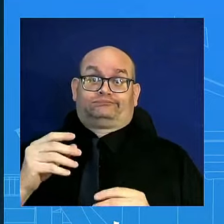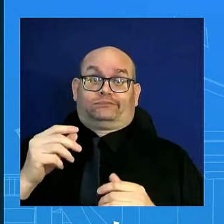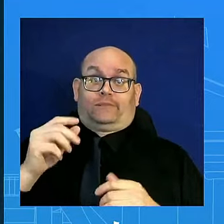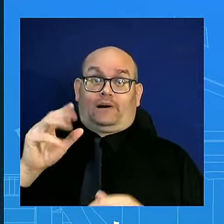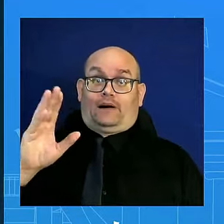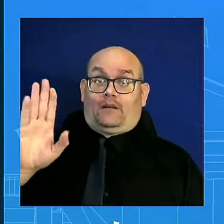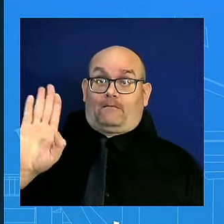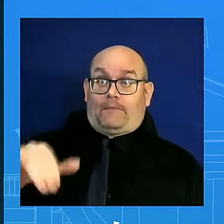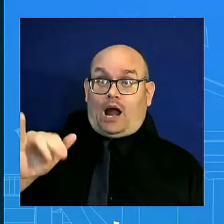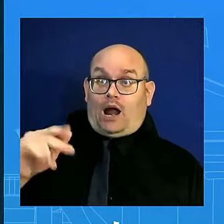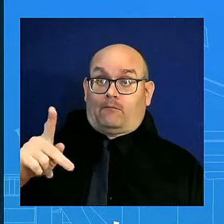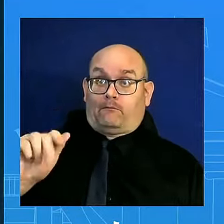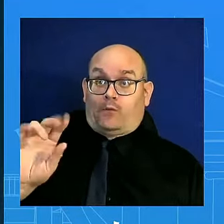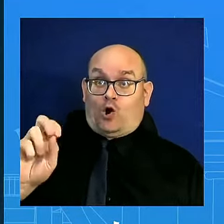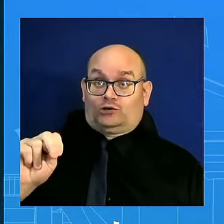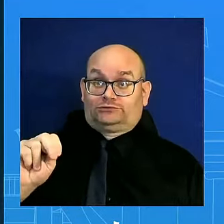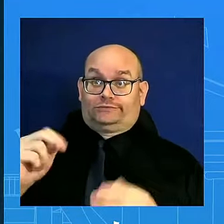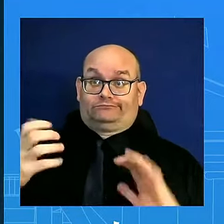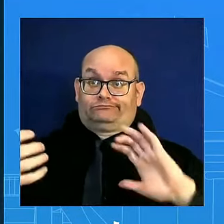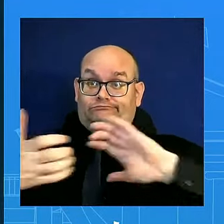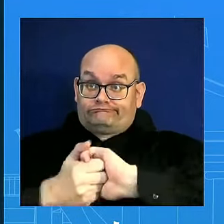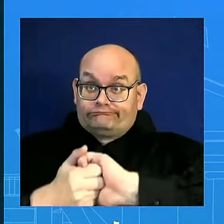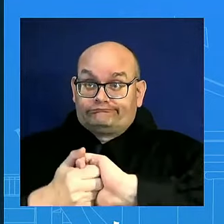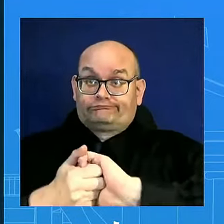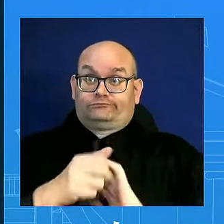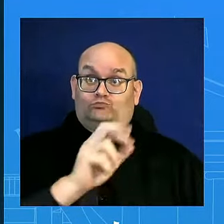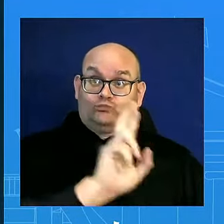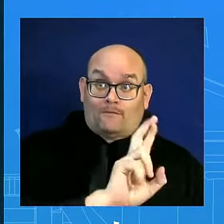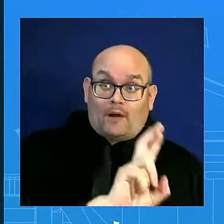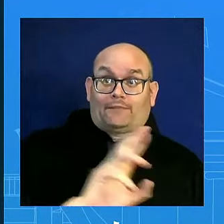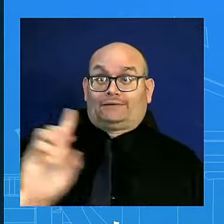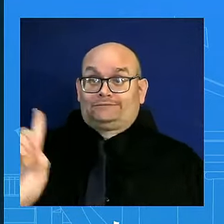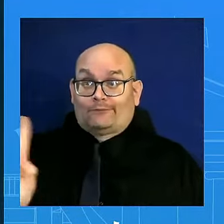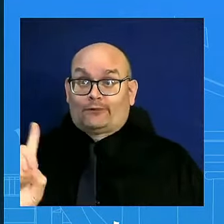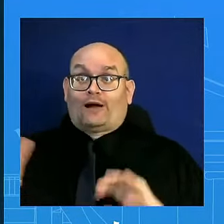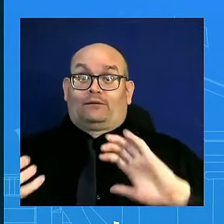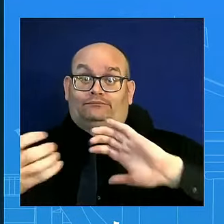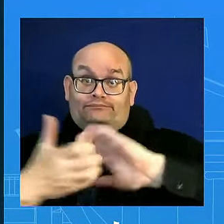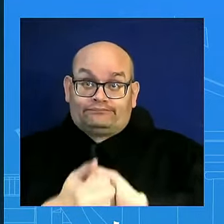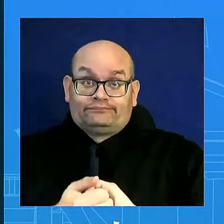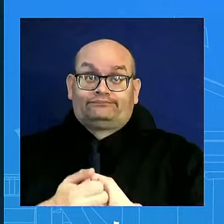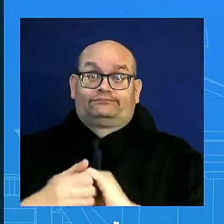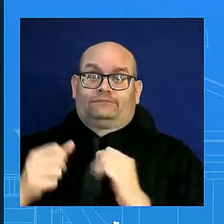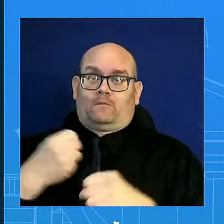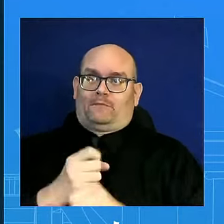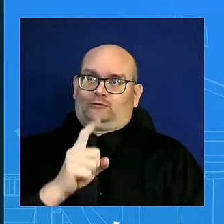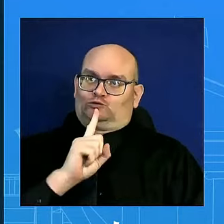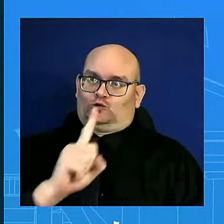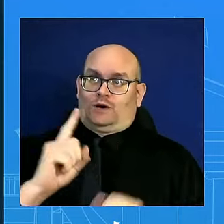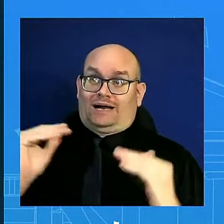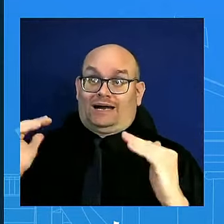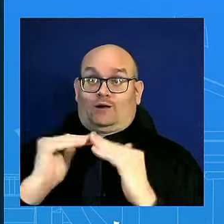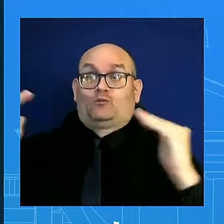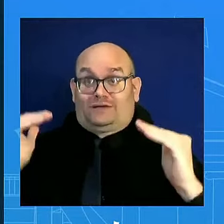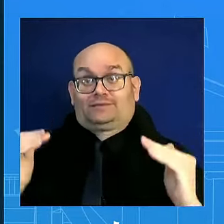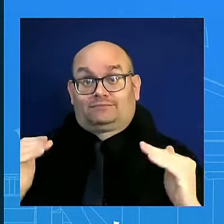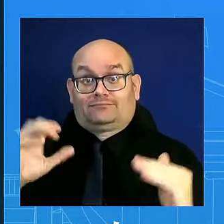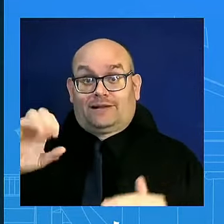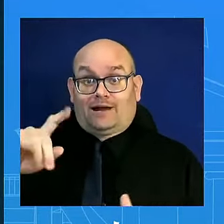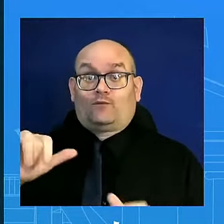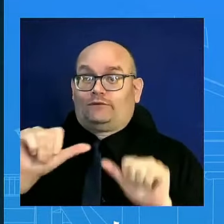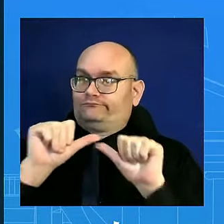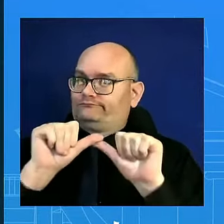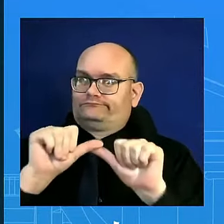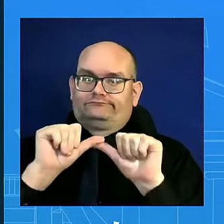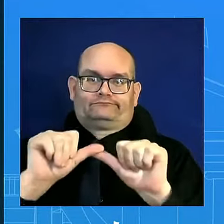advancing equity is a generational commitment. That requires sustained federal leadership. That requires to make sure that we partner